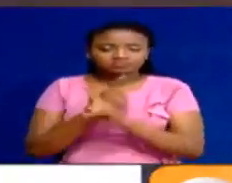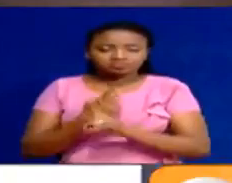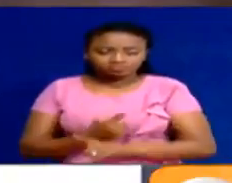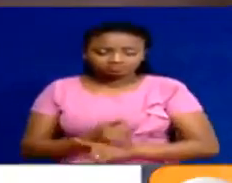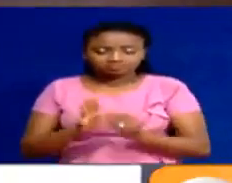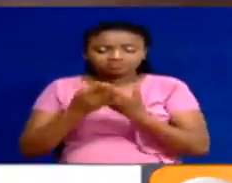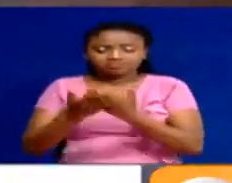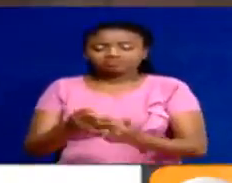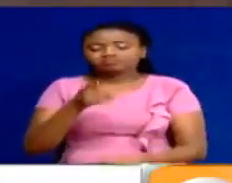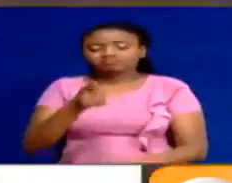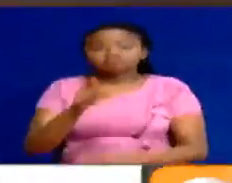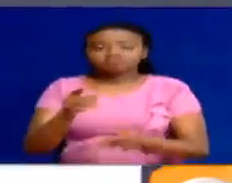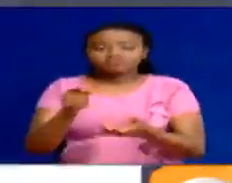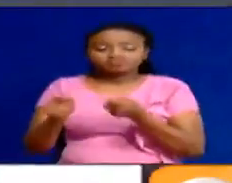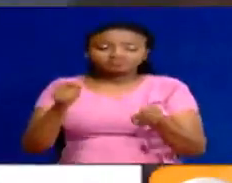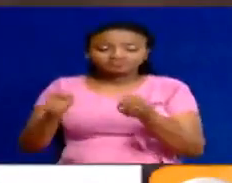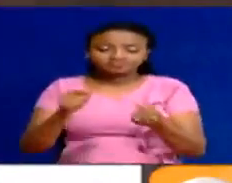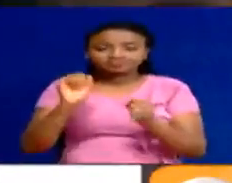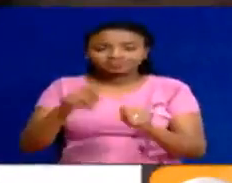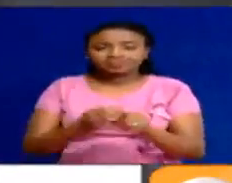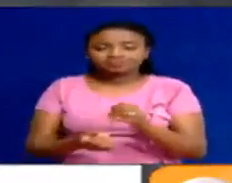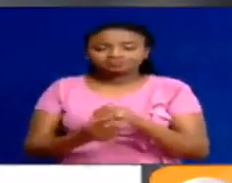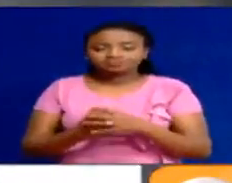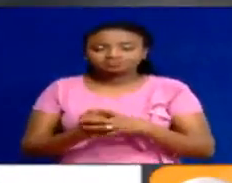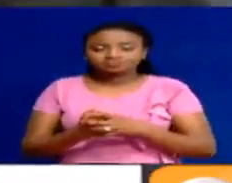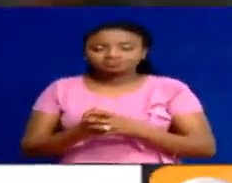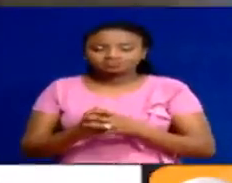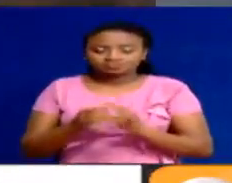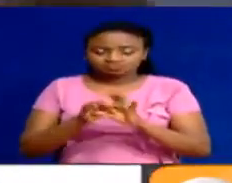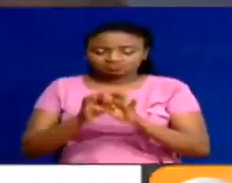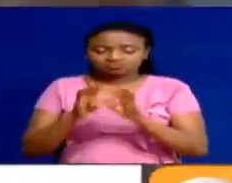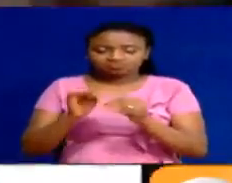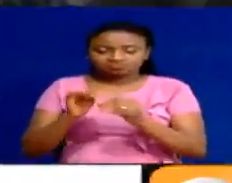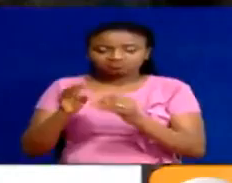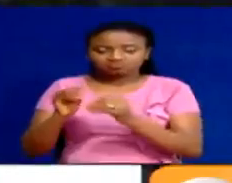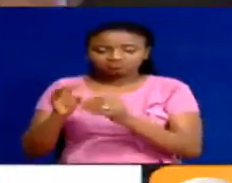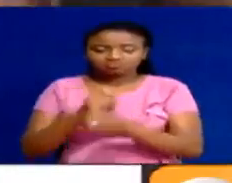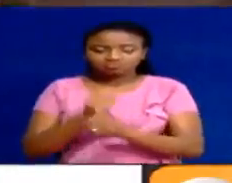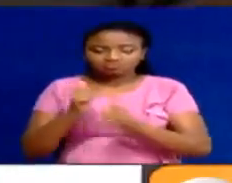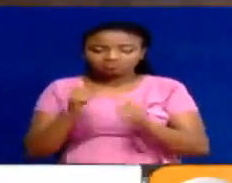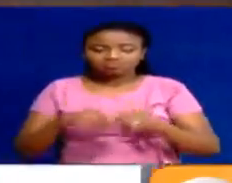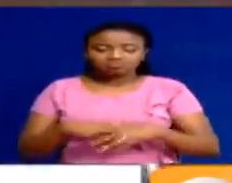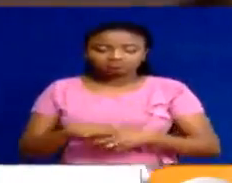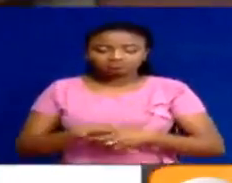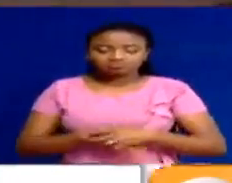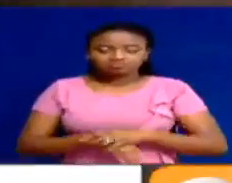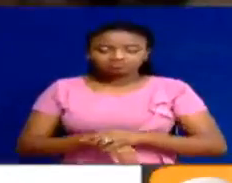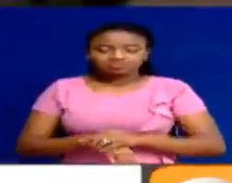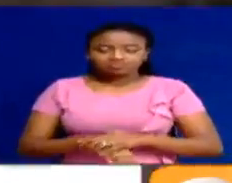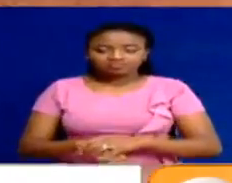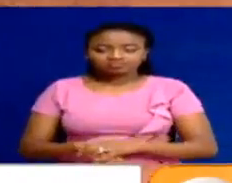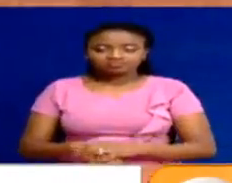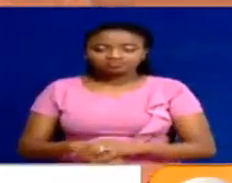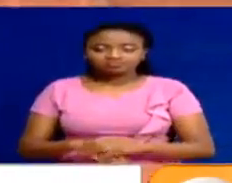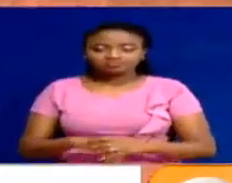briquette. Now, it's generating sort of an oil. So this is helping our briquette to oxidize